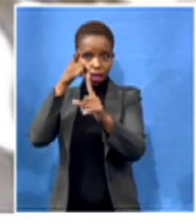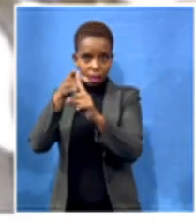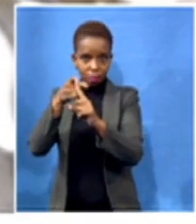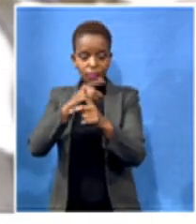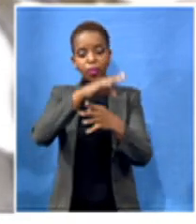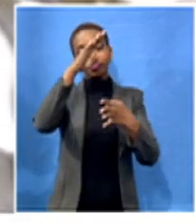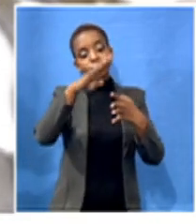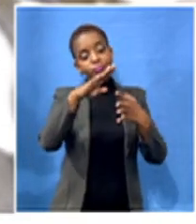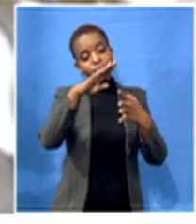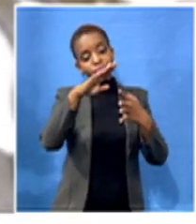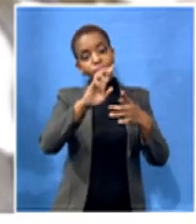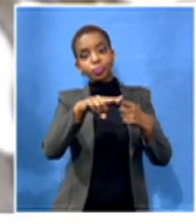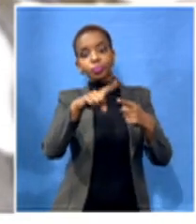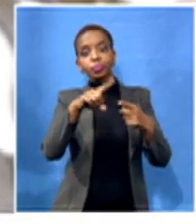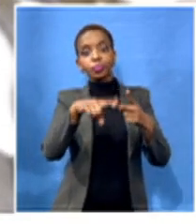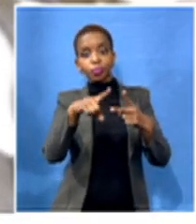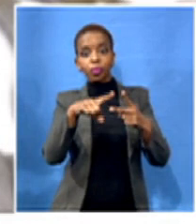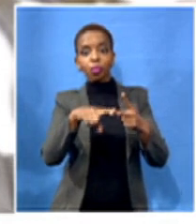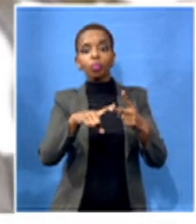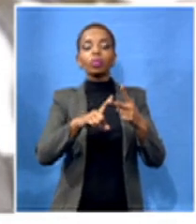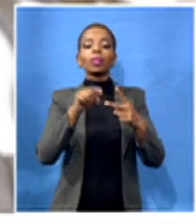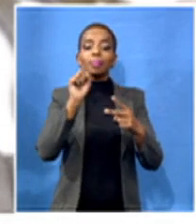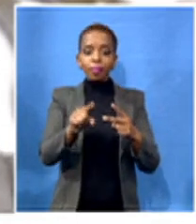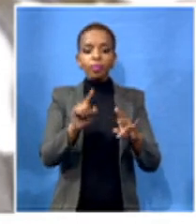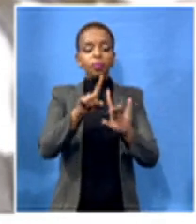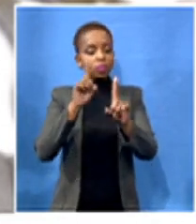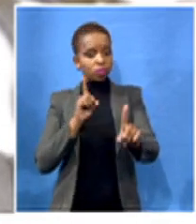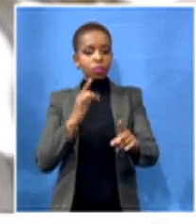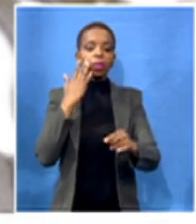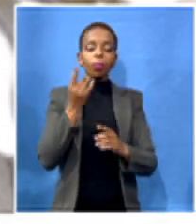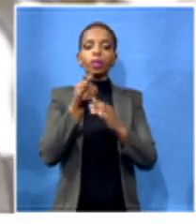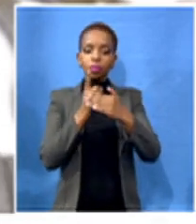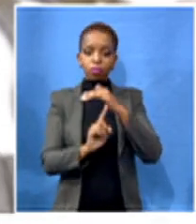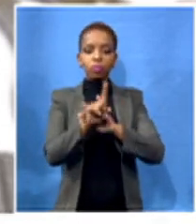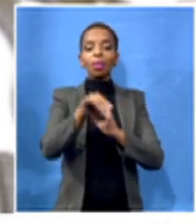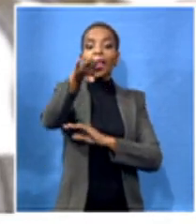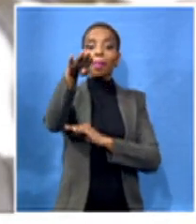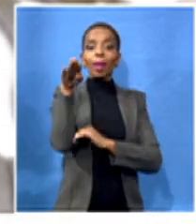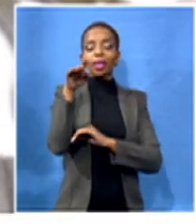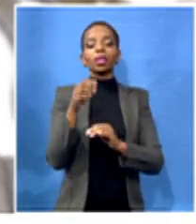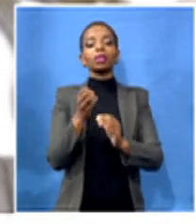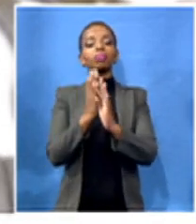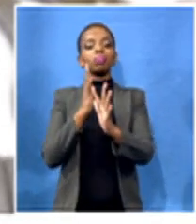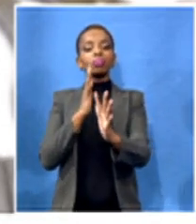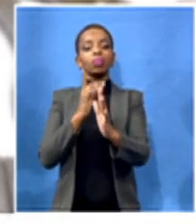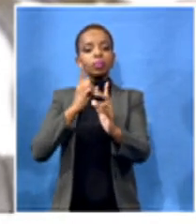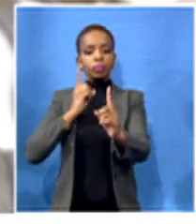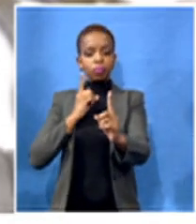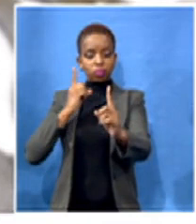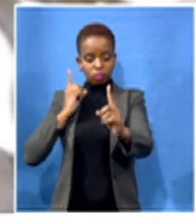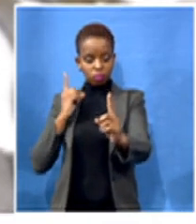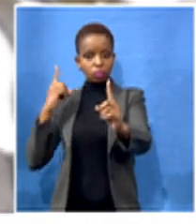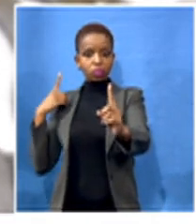one is the social distancing that we're asked to do. When you're going to the bank, you stand in a queue X number of meters away from the next